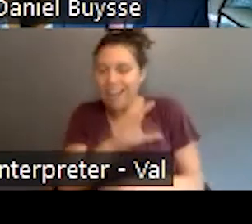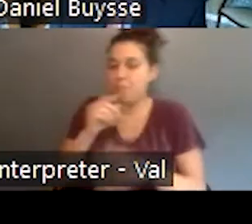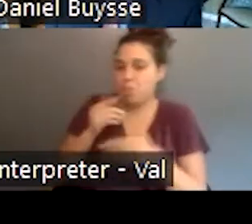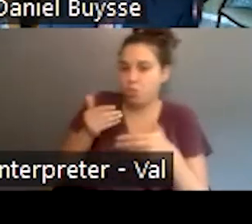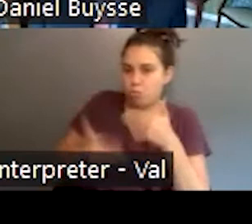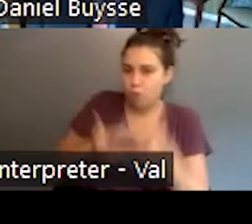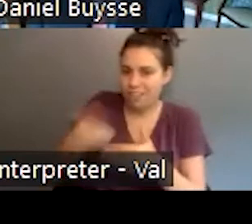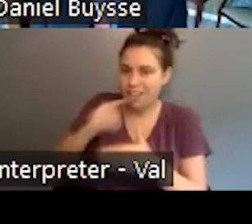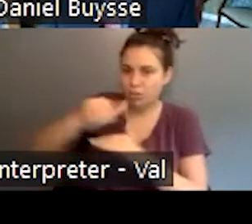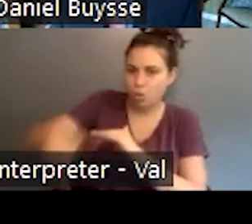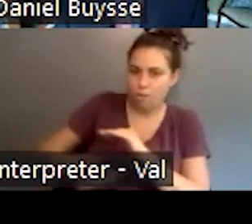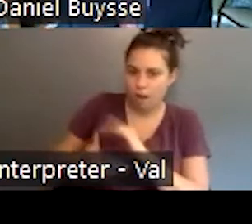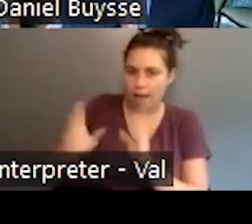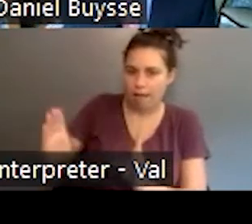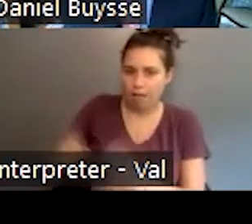the night.